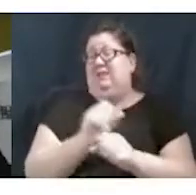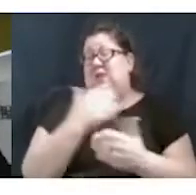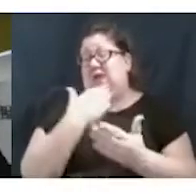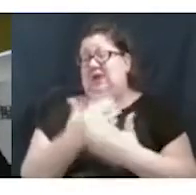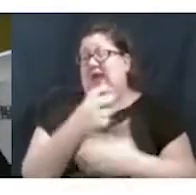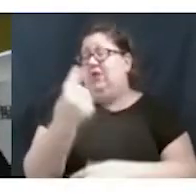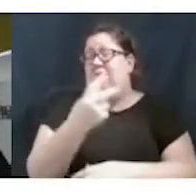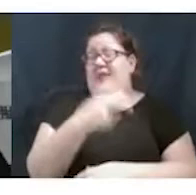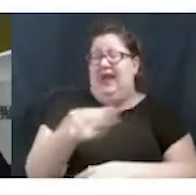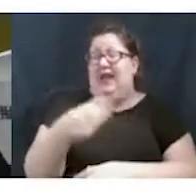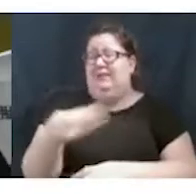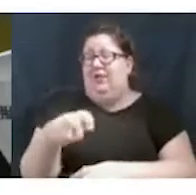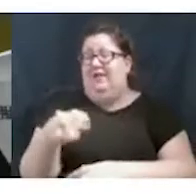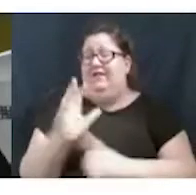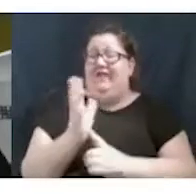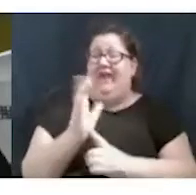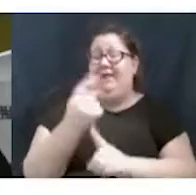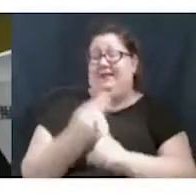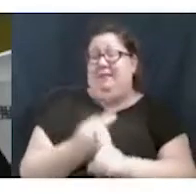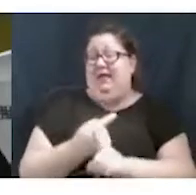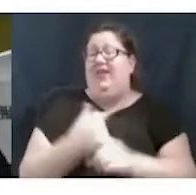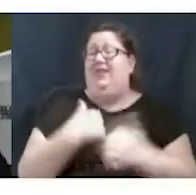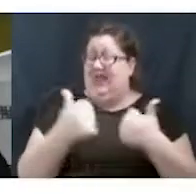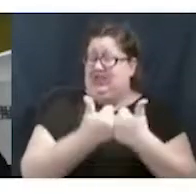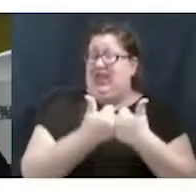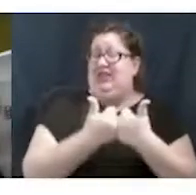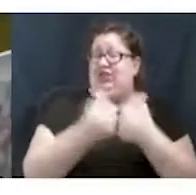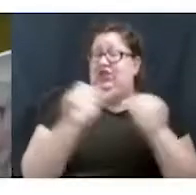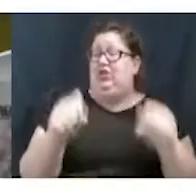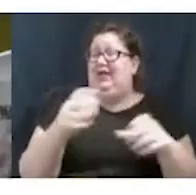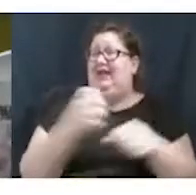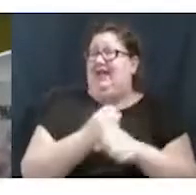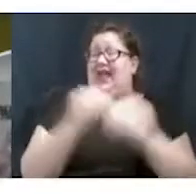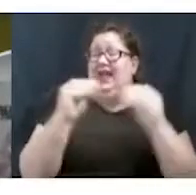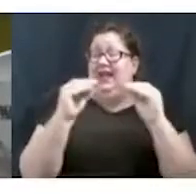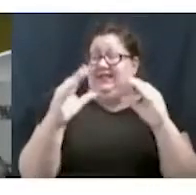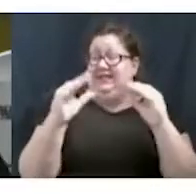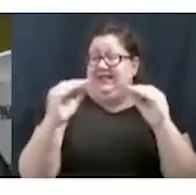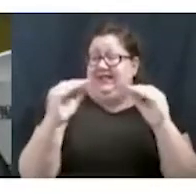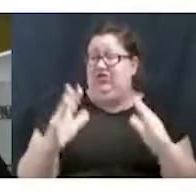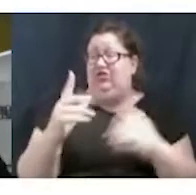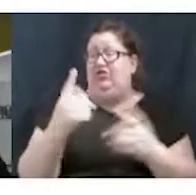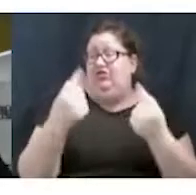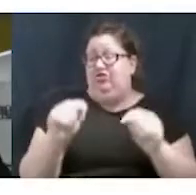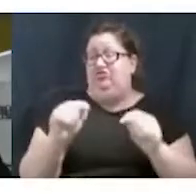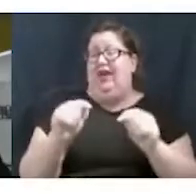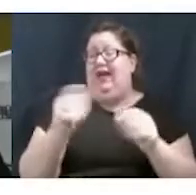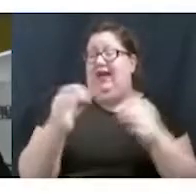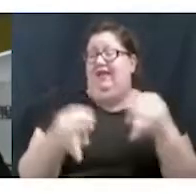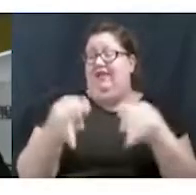month, so that has challenges. You can get a teacher trial version for 30 days to help with some of